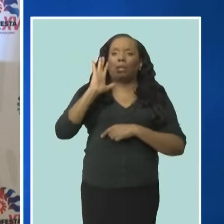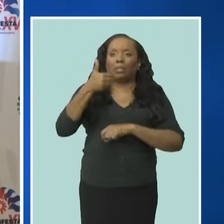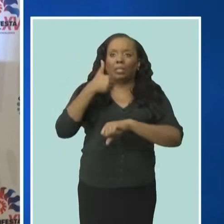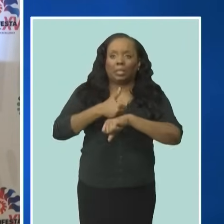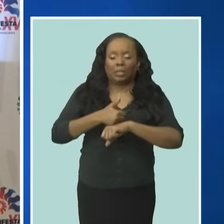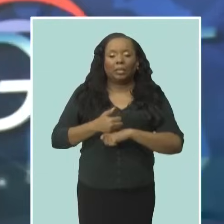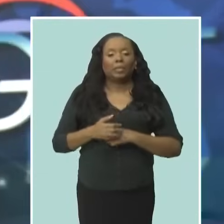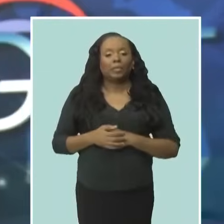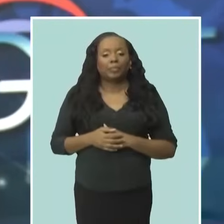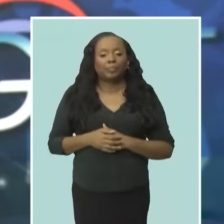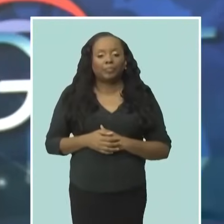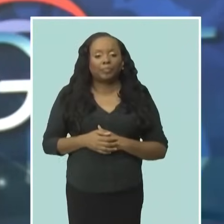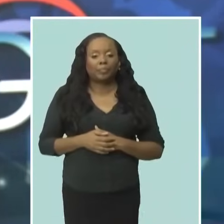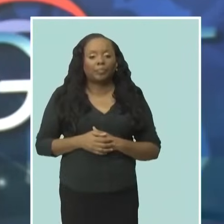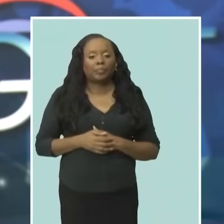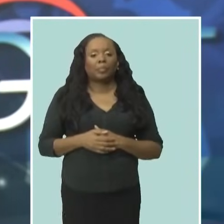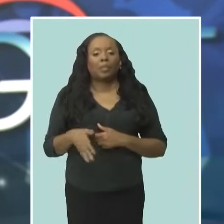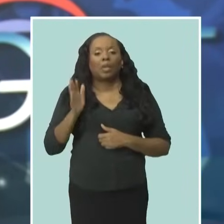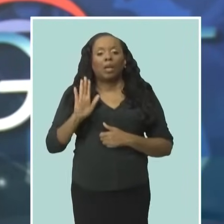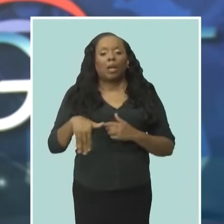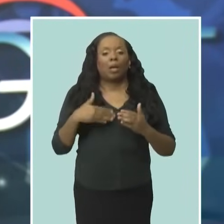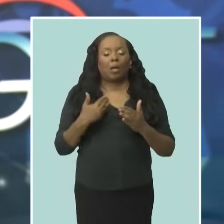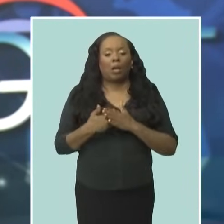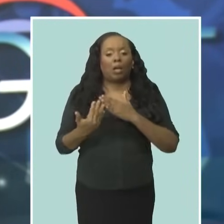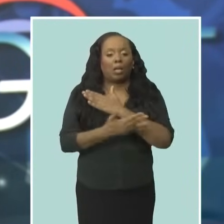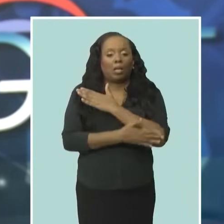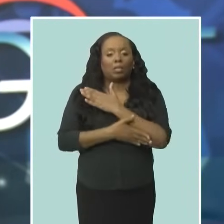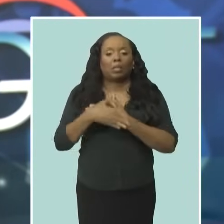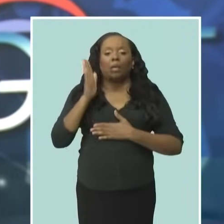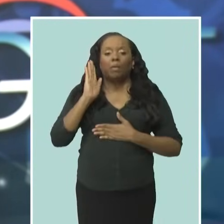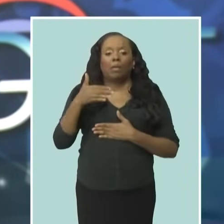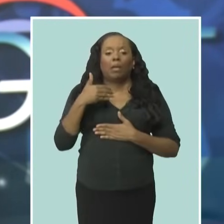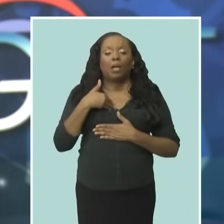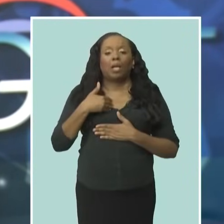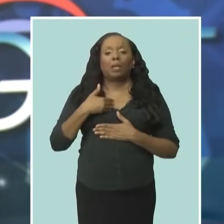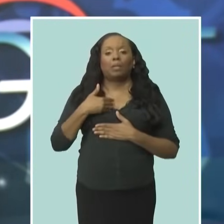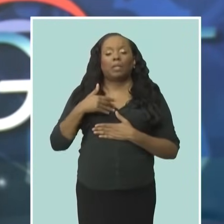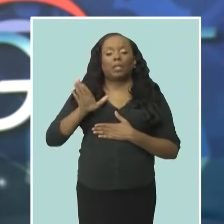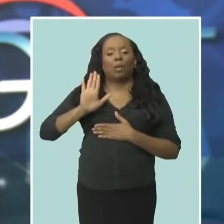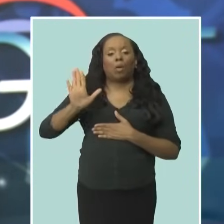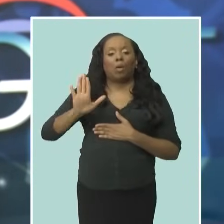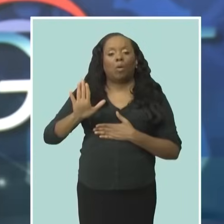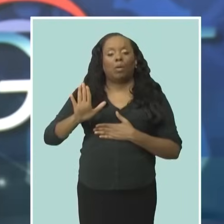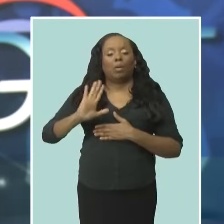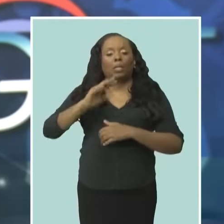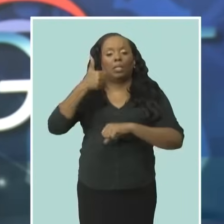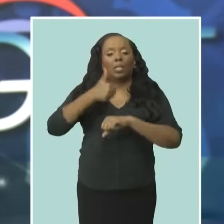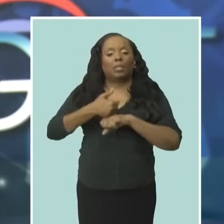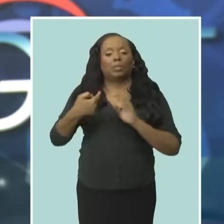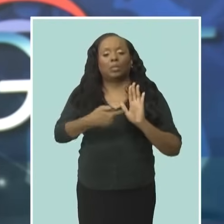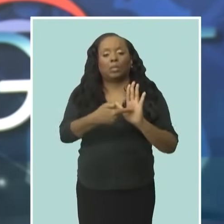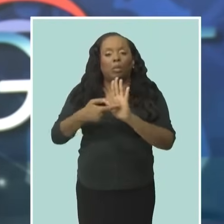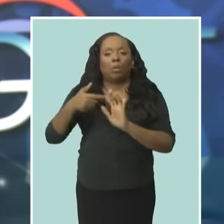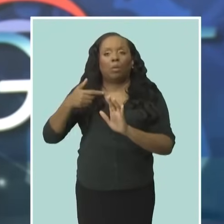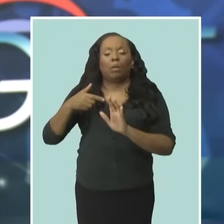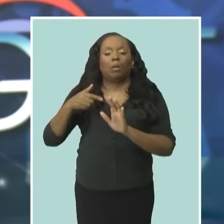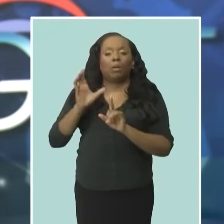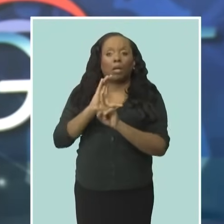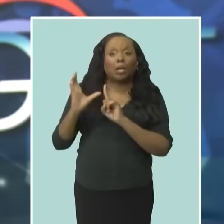be. Every participating country will have its own booth to display aspects of their culture and